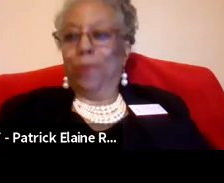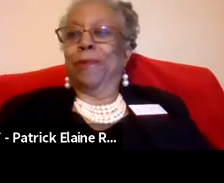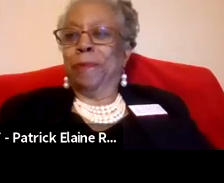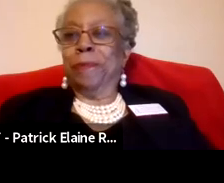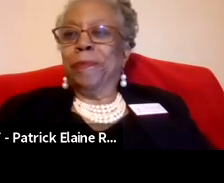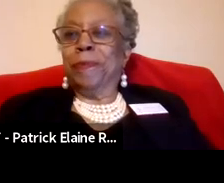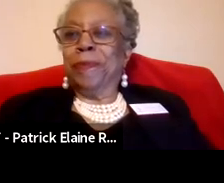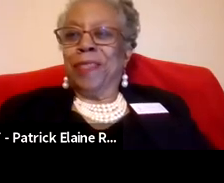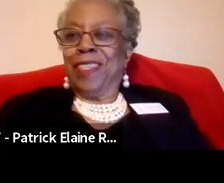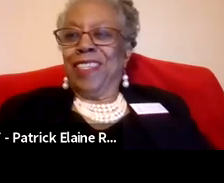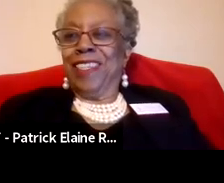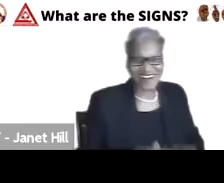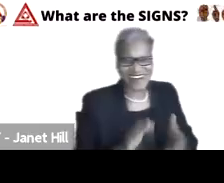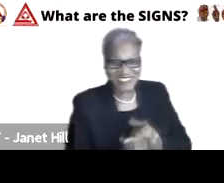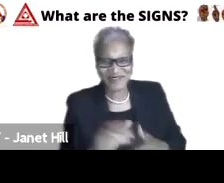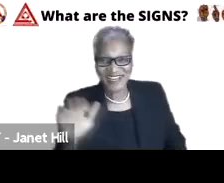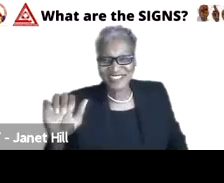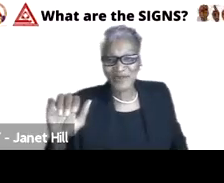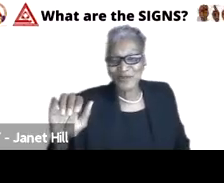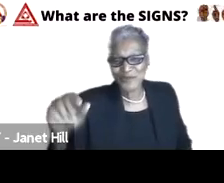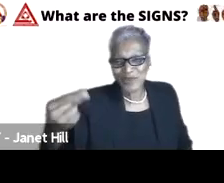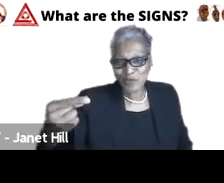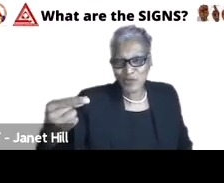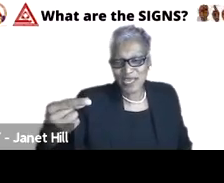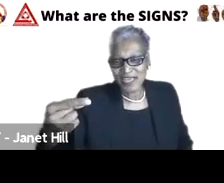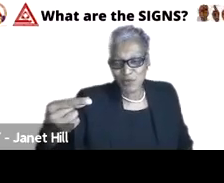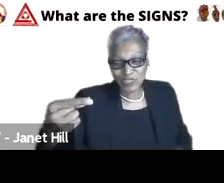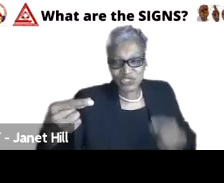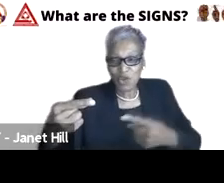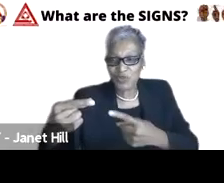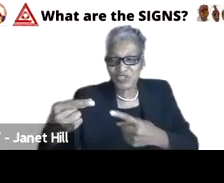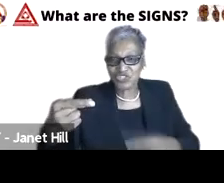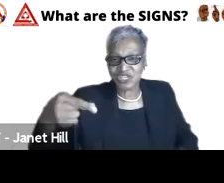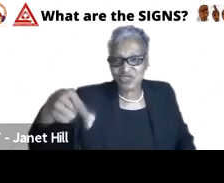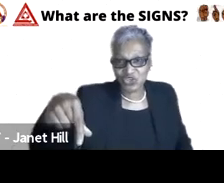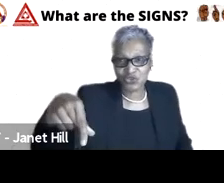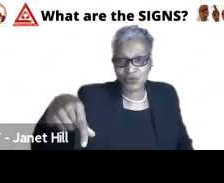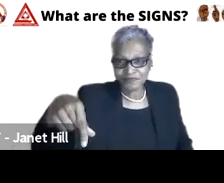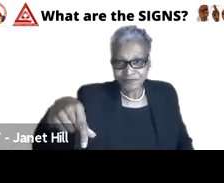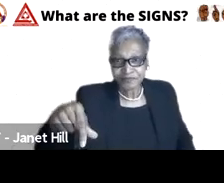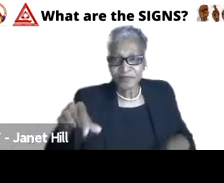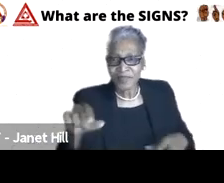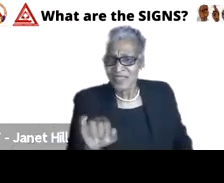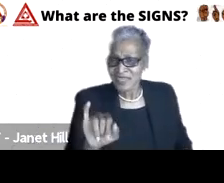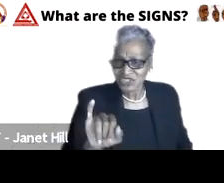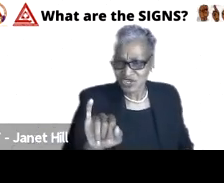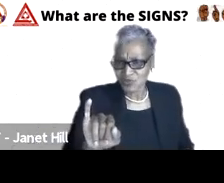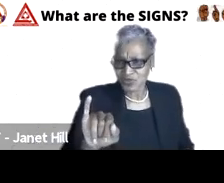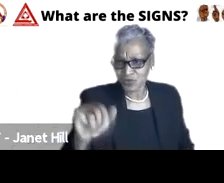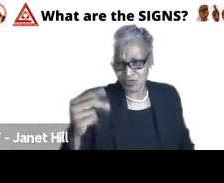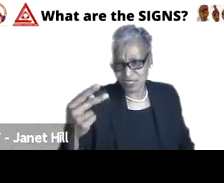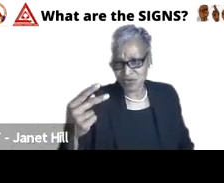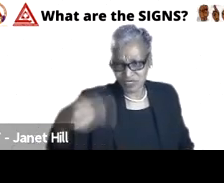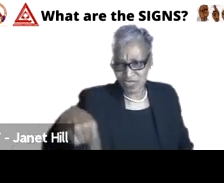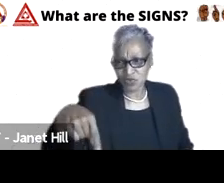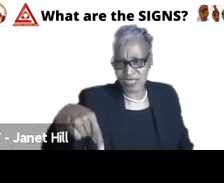helping you. Great, great, awesome. So we started with the G and the Q, and then I shared